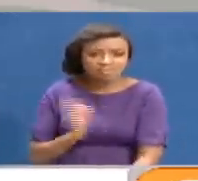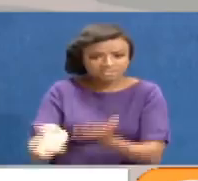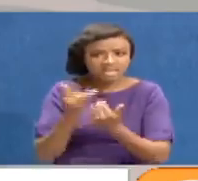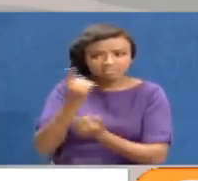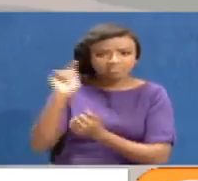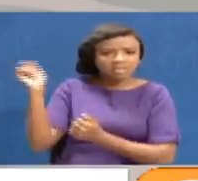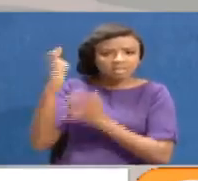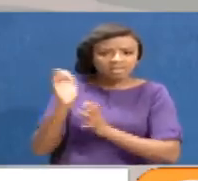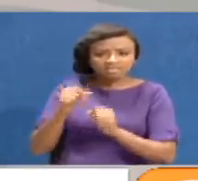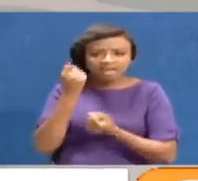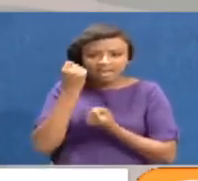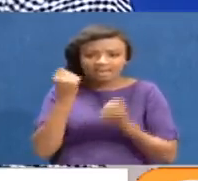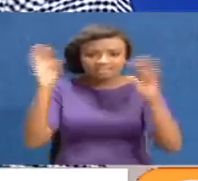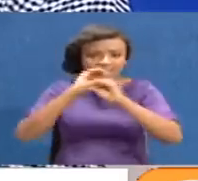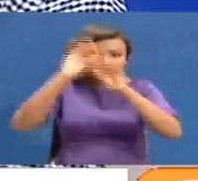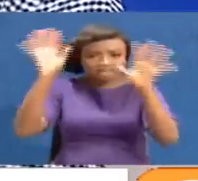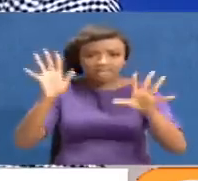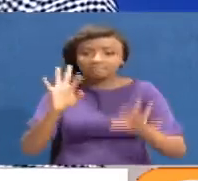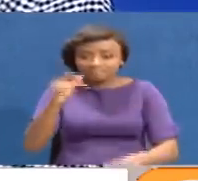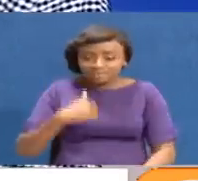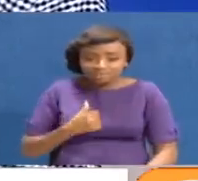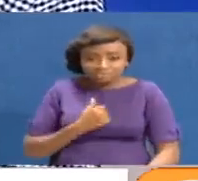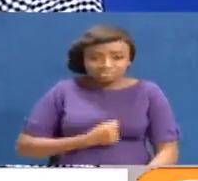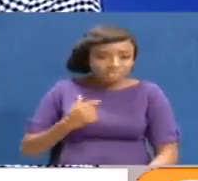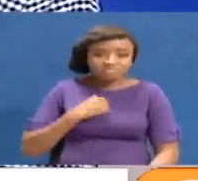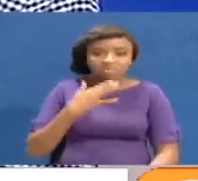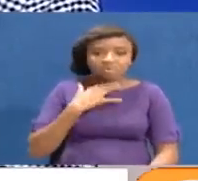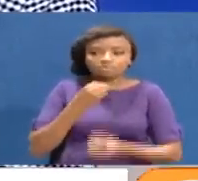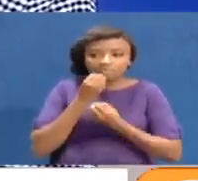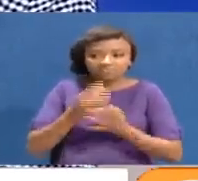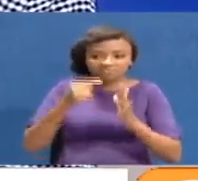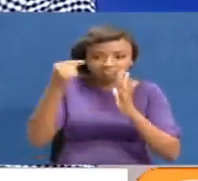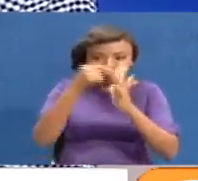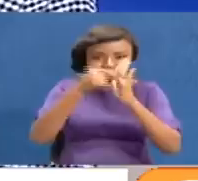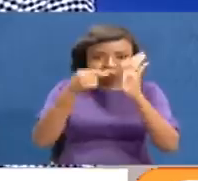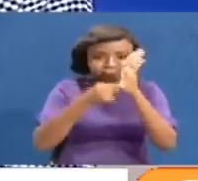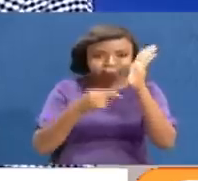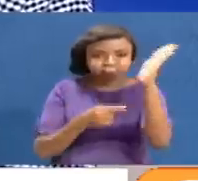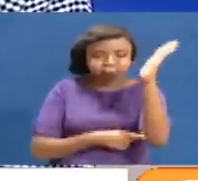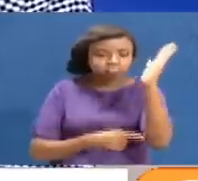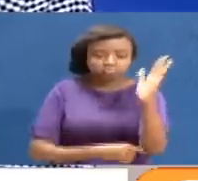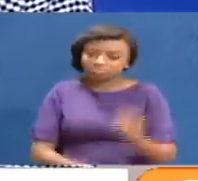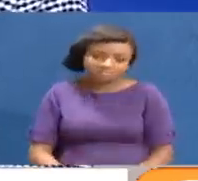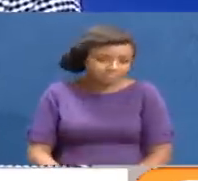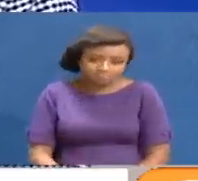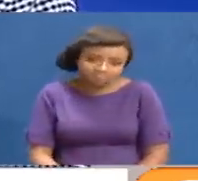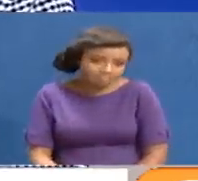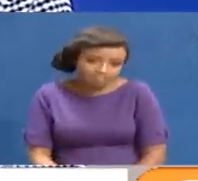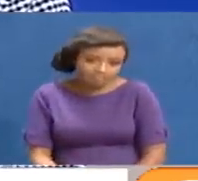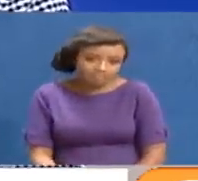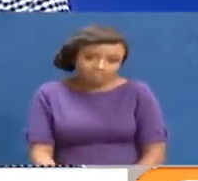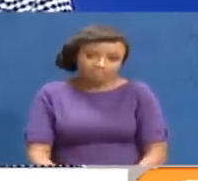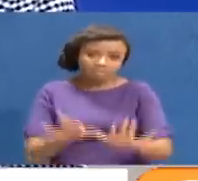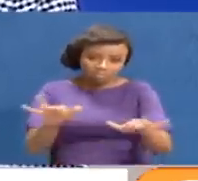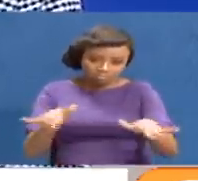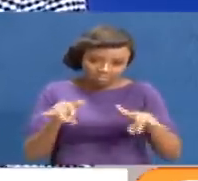Kenyans so that they know this is the point where the collection begins. I don't want to tell them the referendum that is wait this for point. The signature time on this. Let